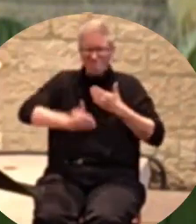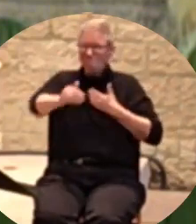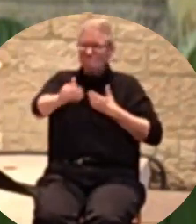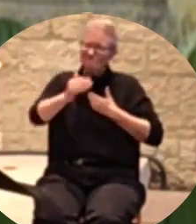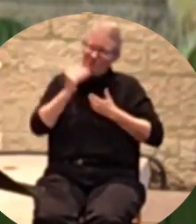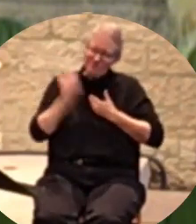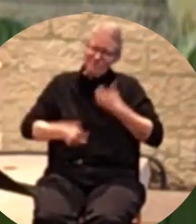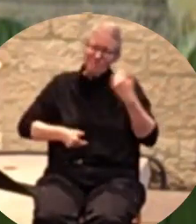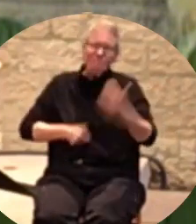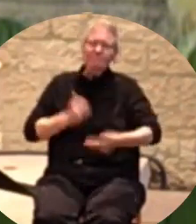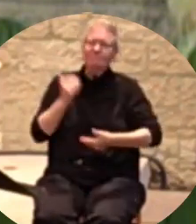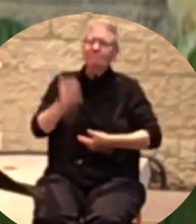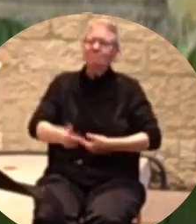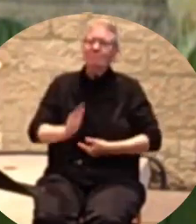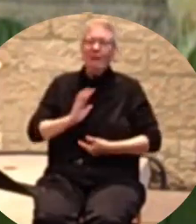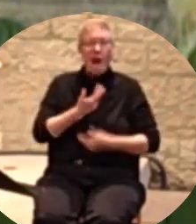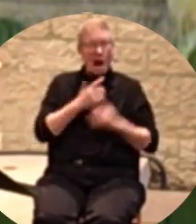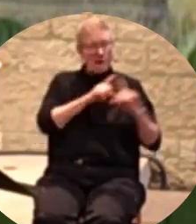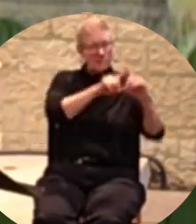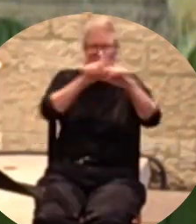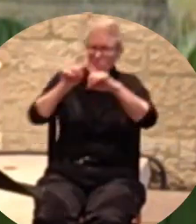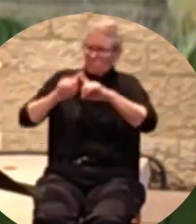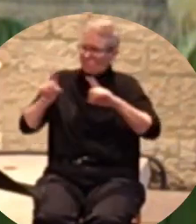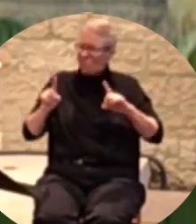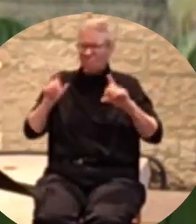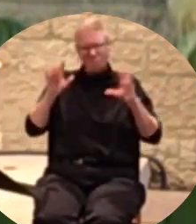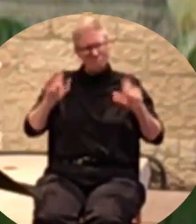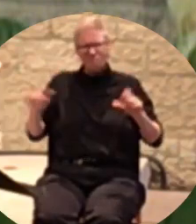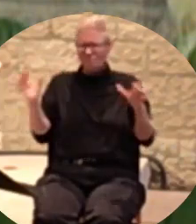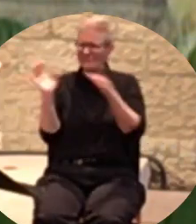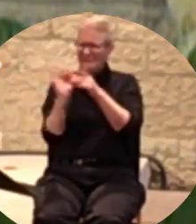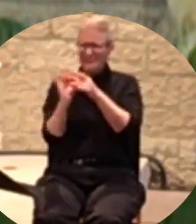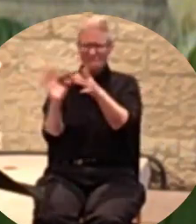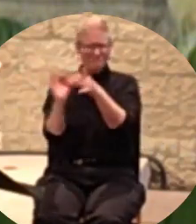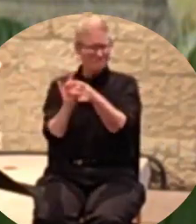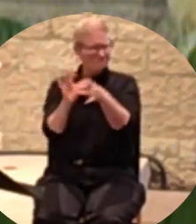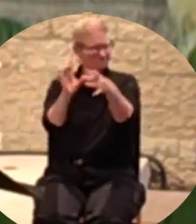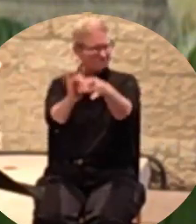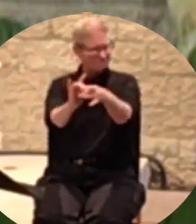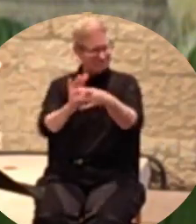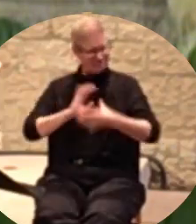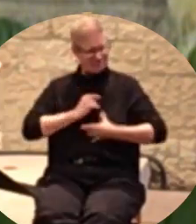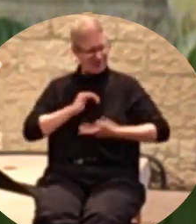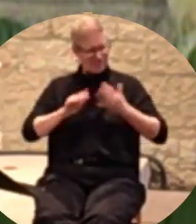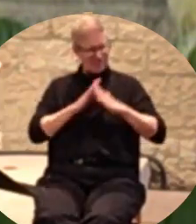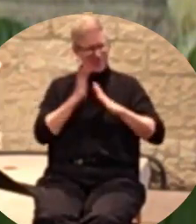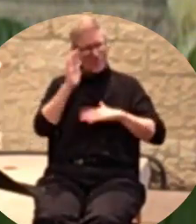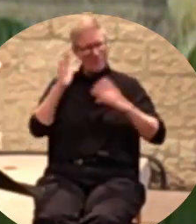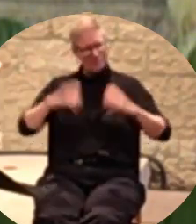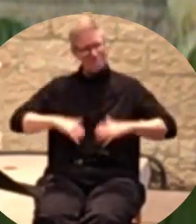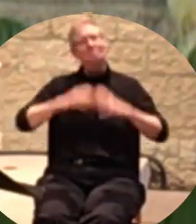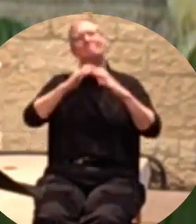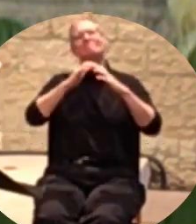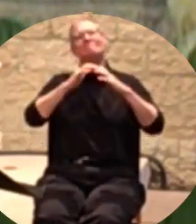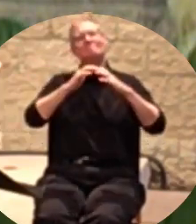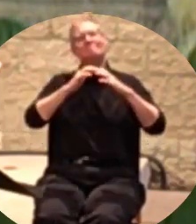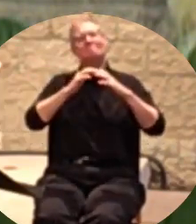can be bridged, and that the beloved community shall be lifted up again.